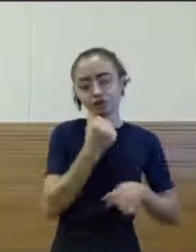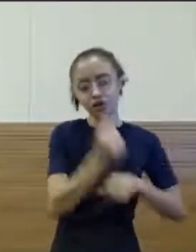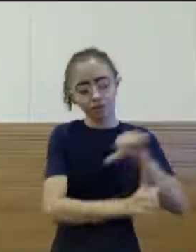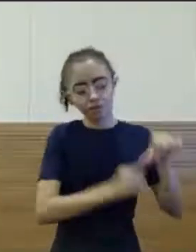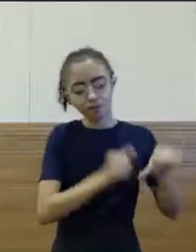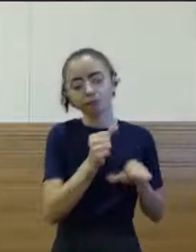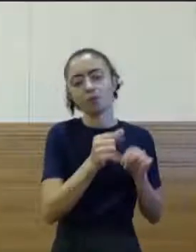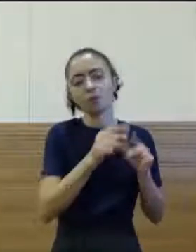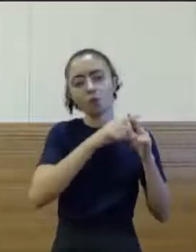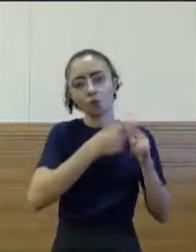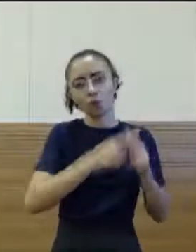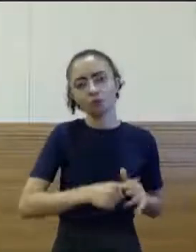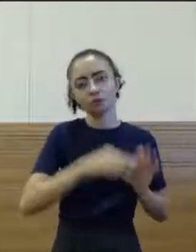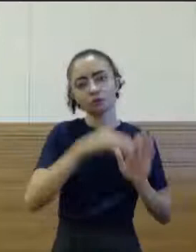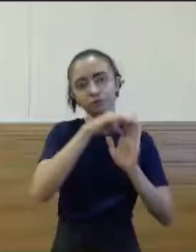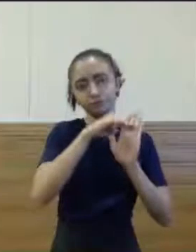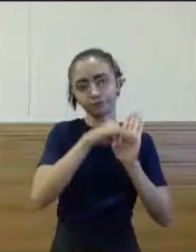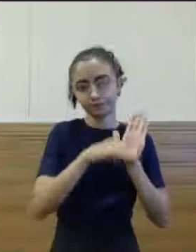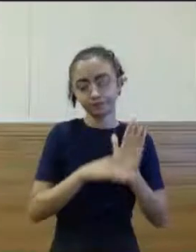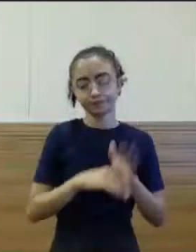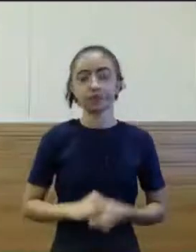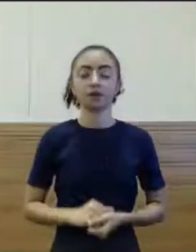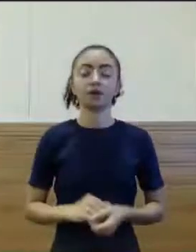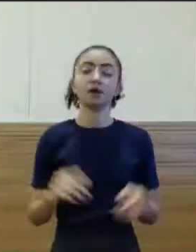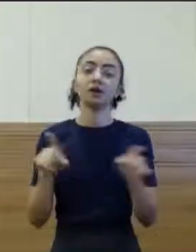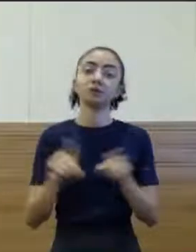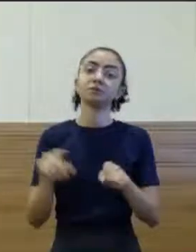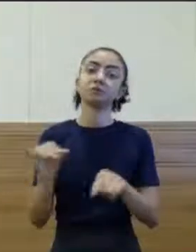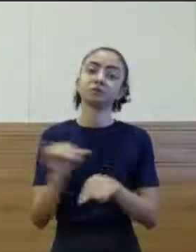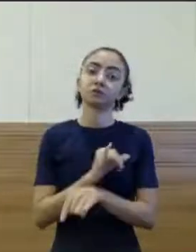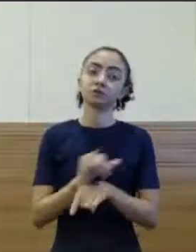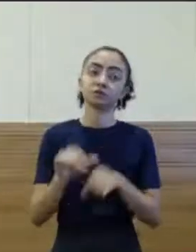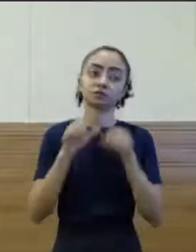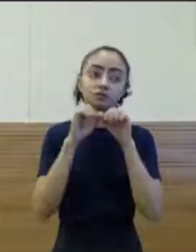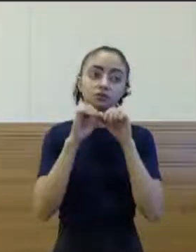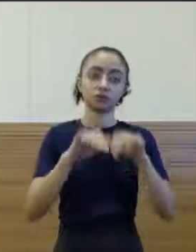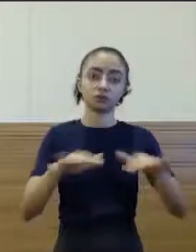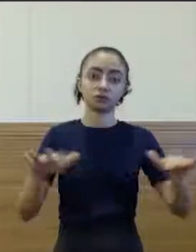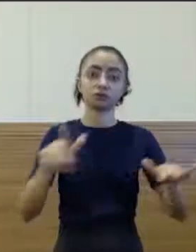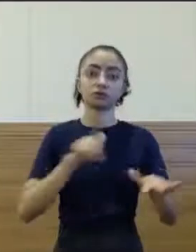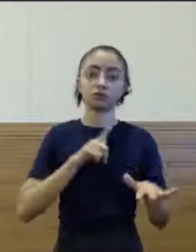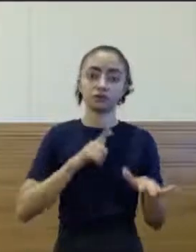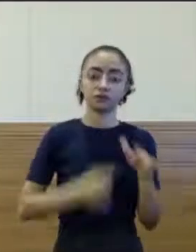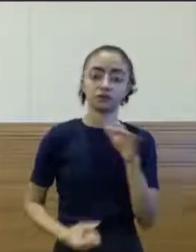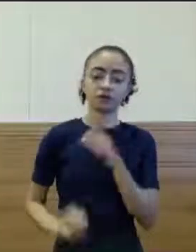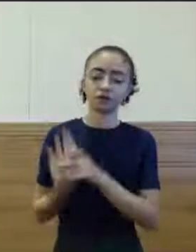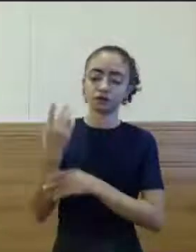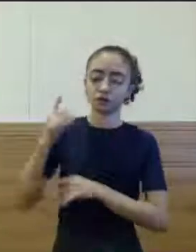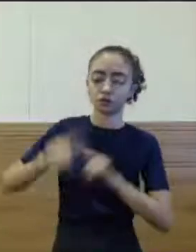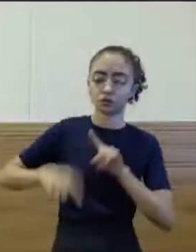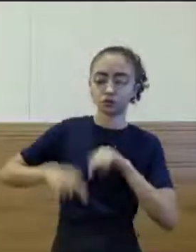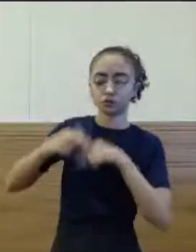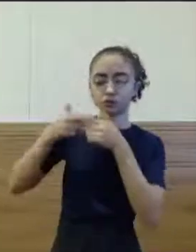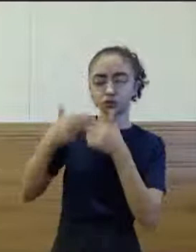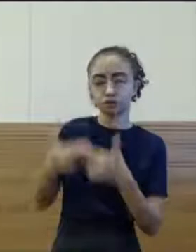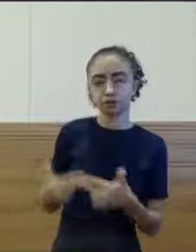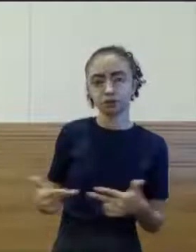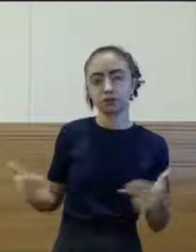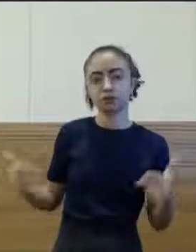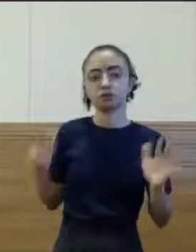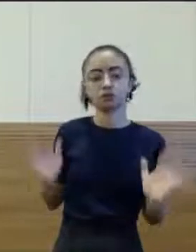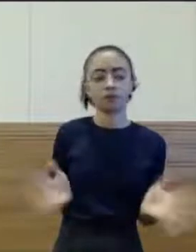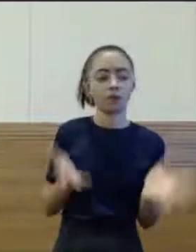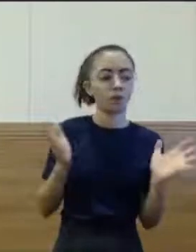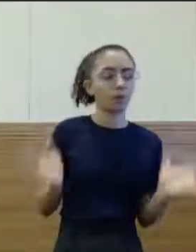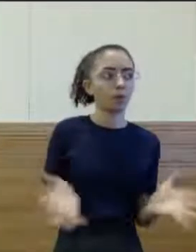And also in the part of the strategies of implementation, they elaborated materials and created campaigns,